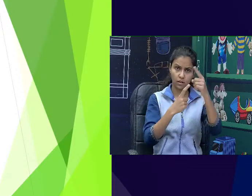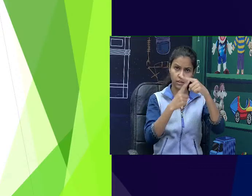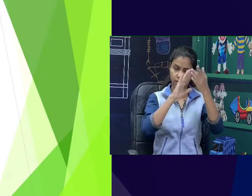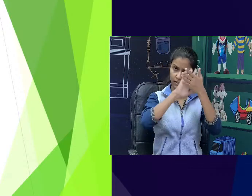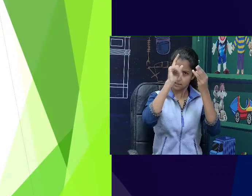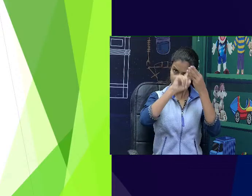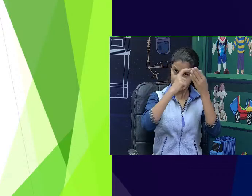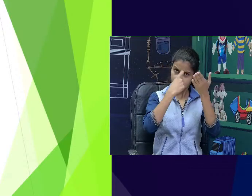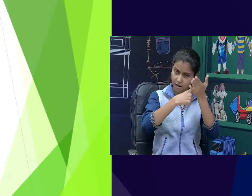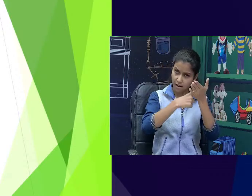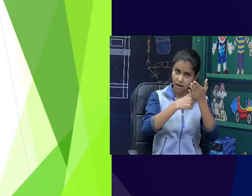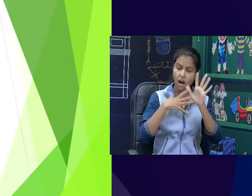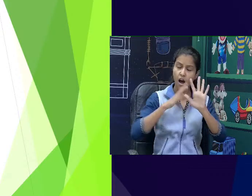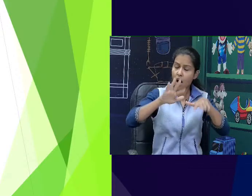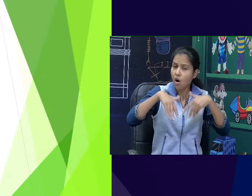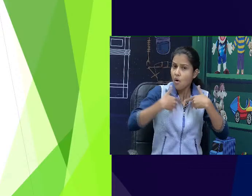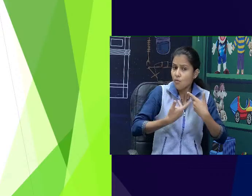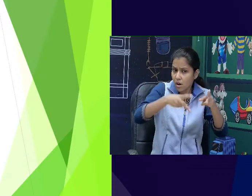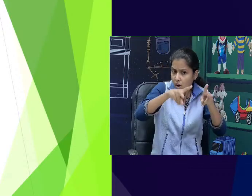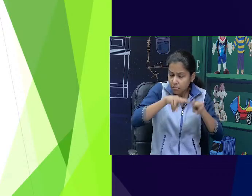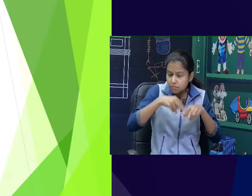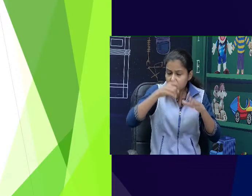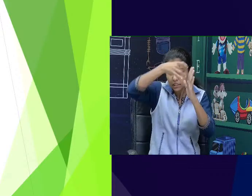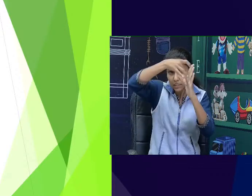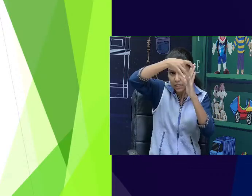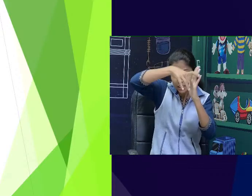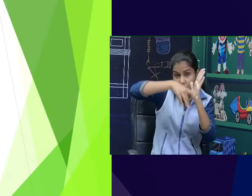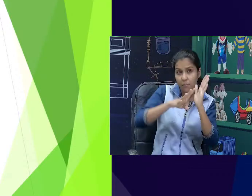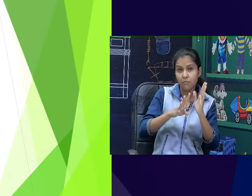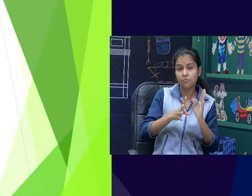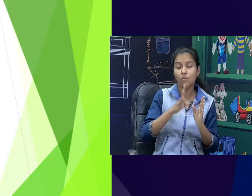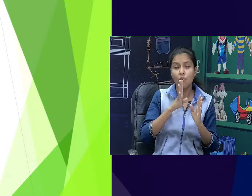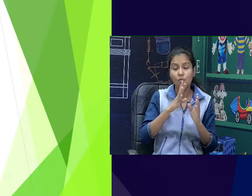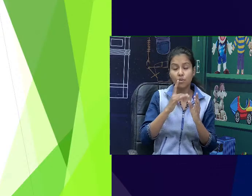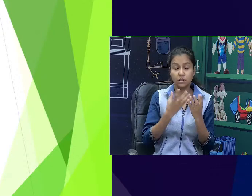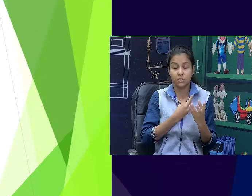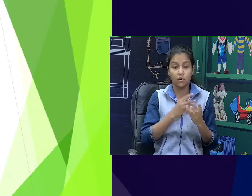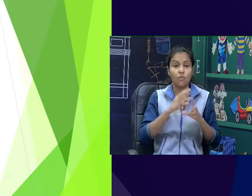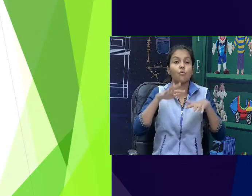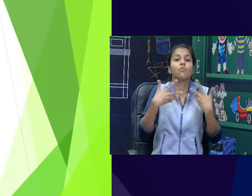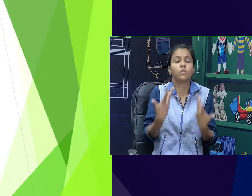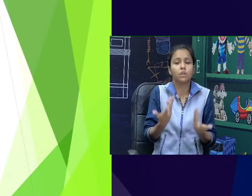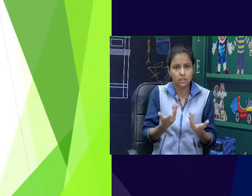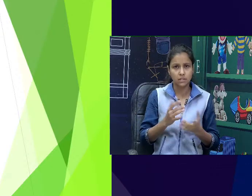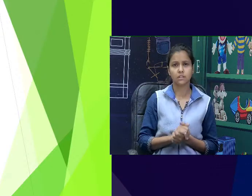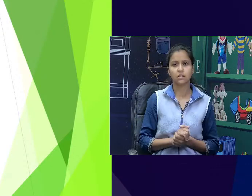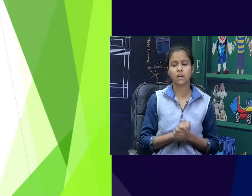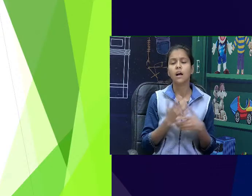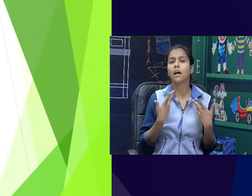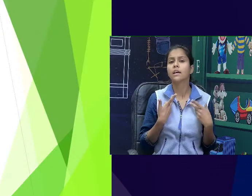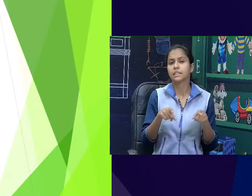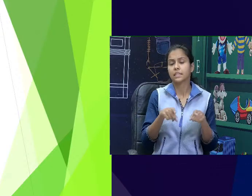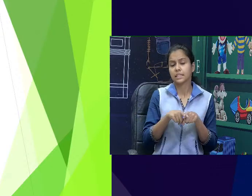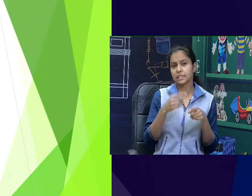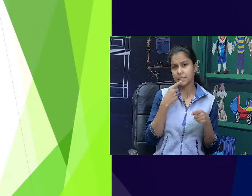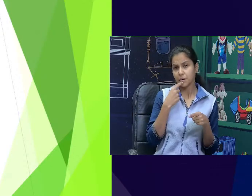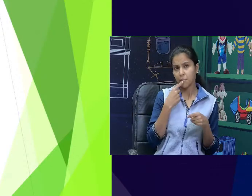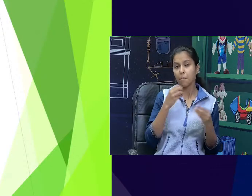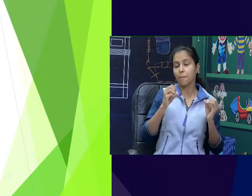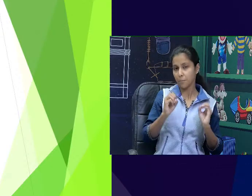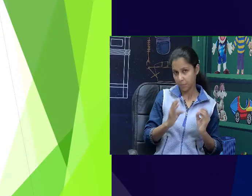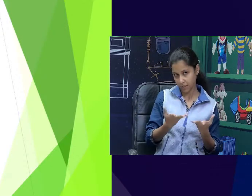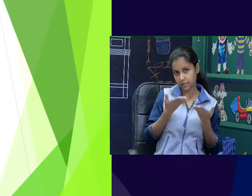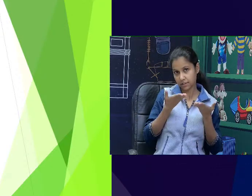about how he overcomes the deep-rooted fear of water. As I told in the beginning